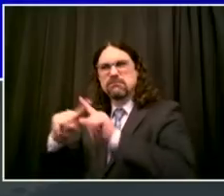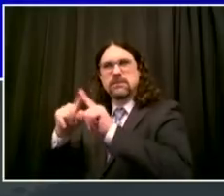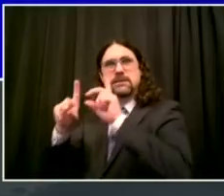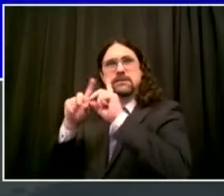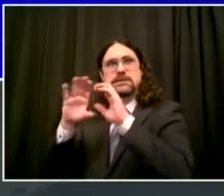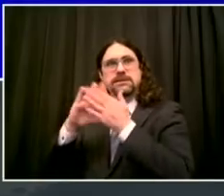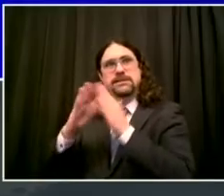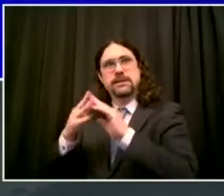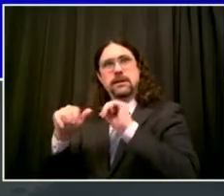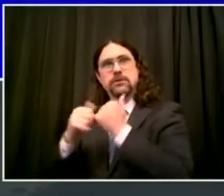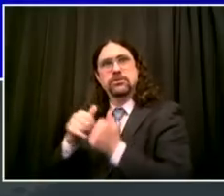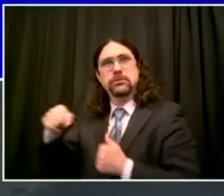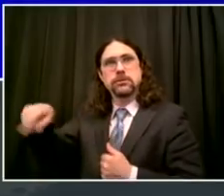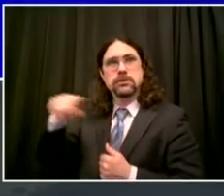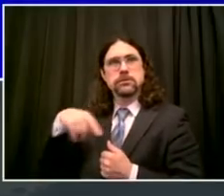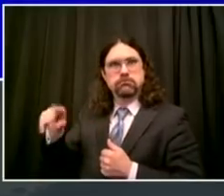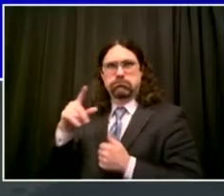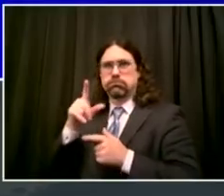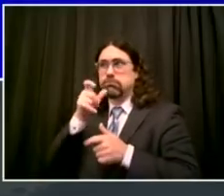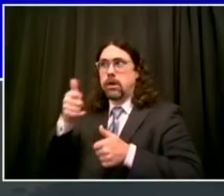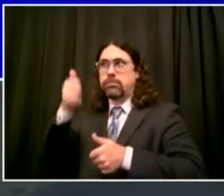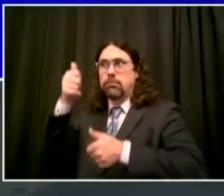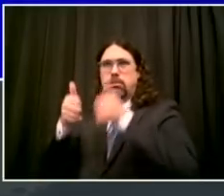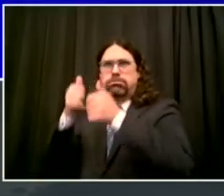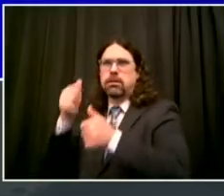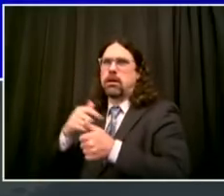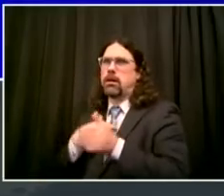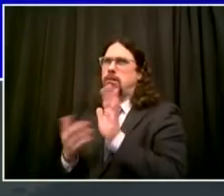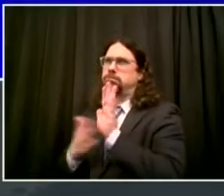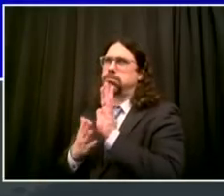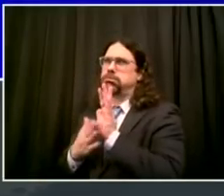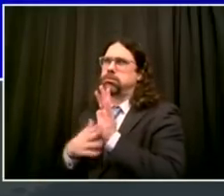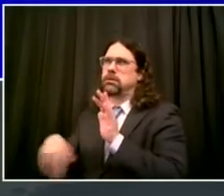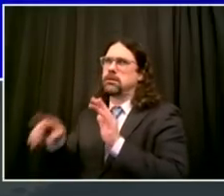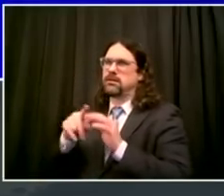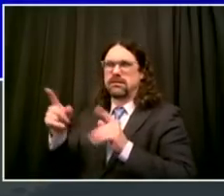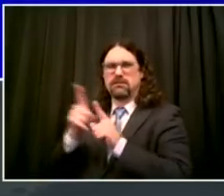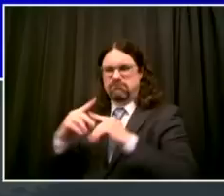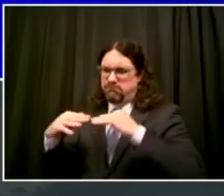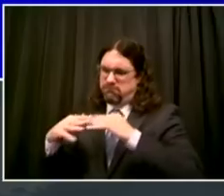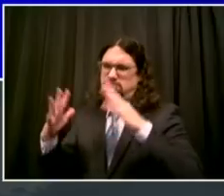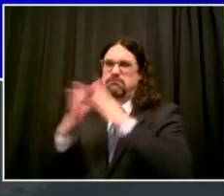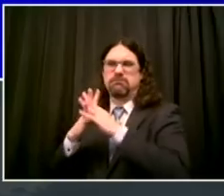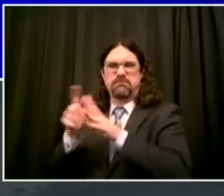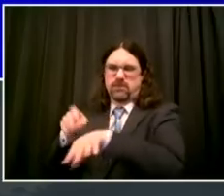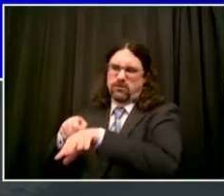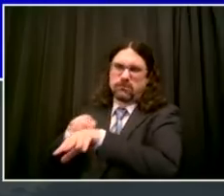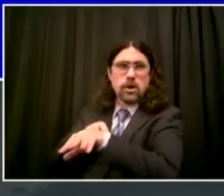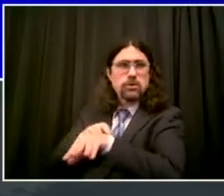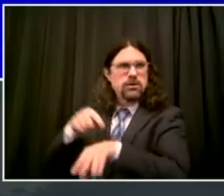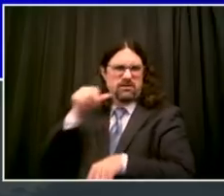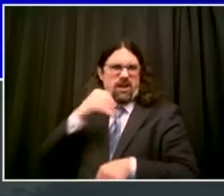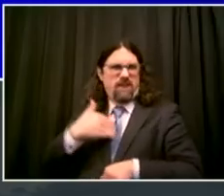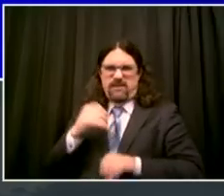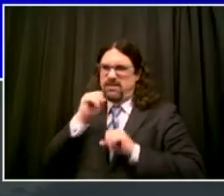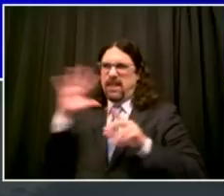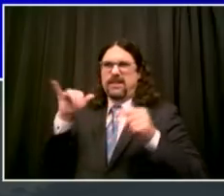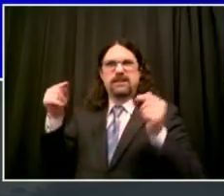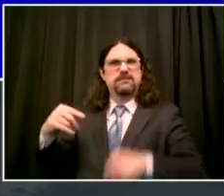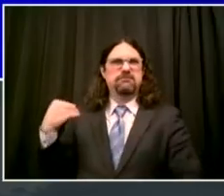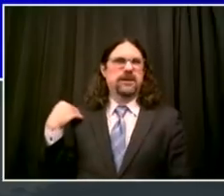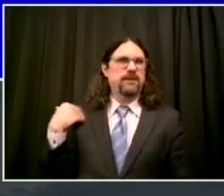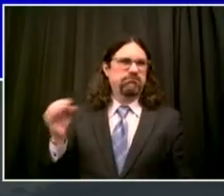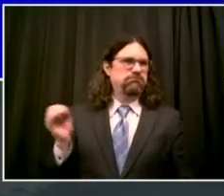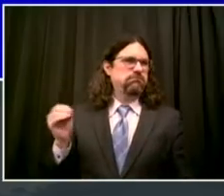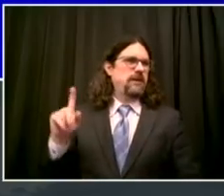job building this tracing army from scratch and all the pieces that will go with it as we help people get what they need, as we help people get to